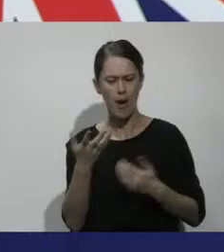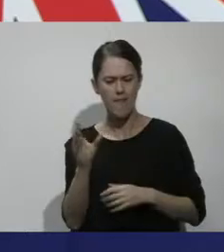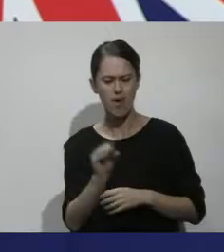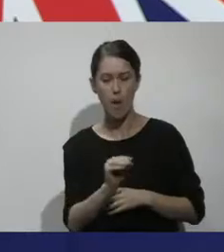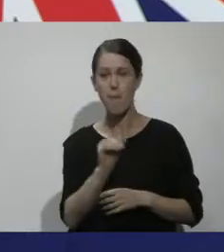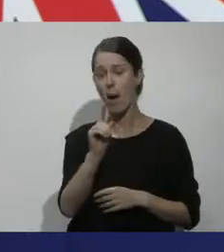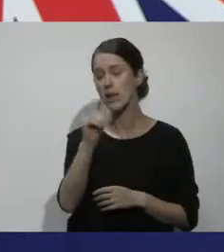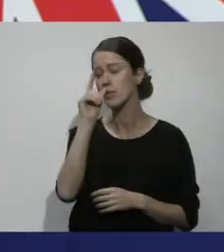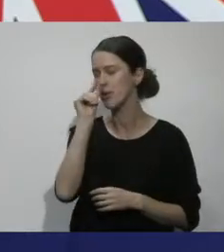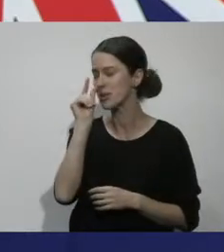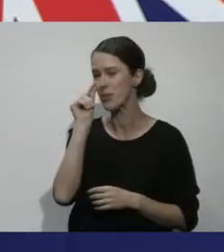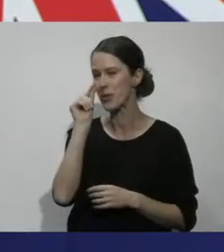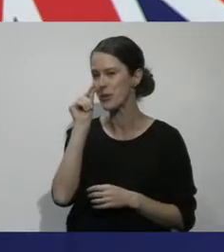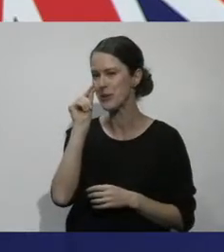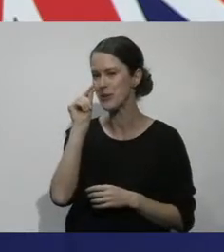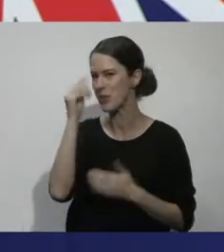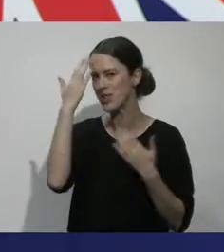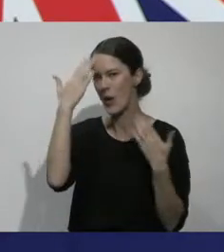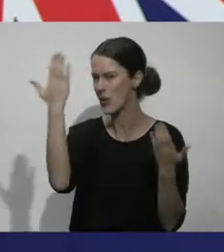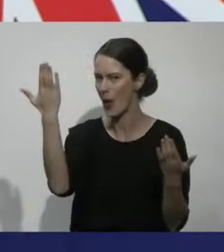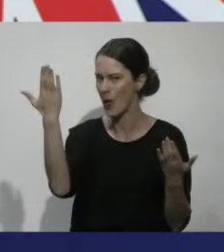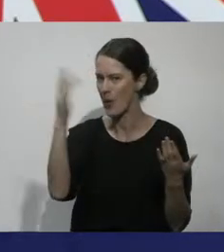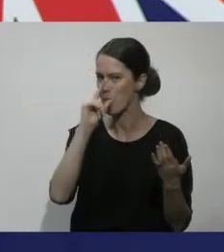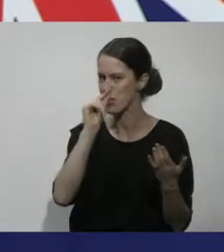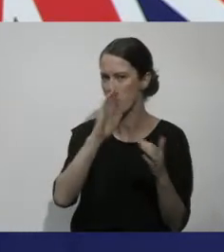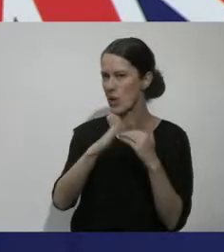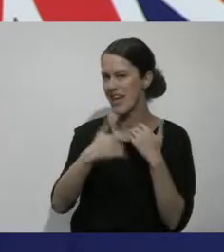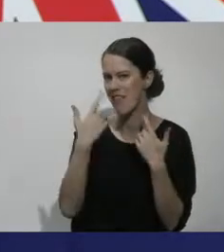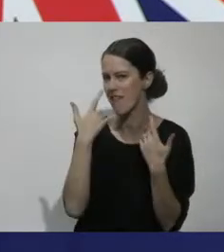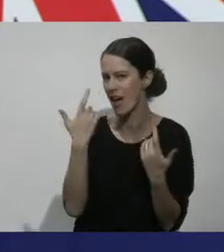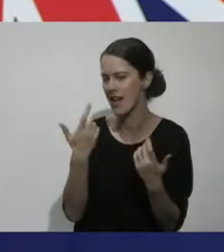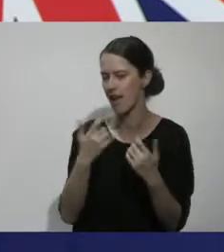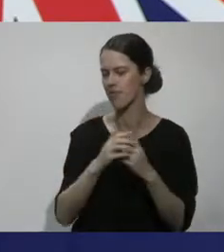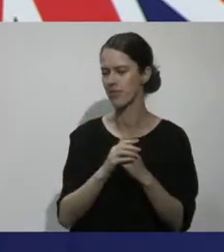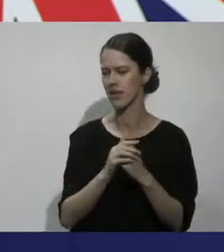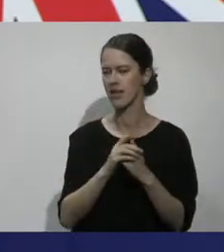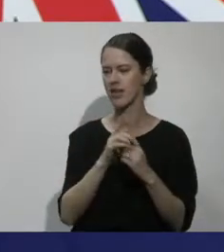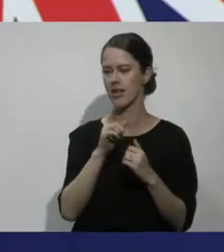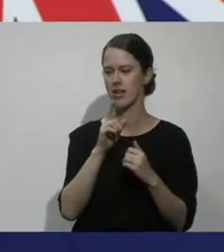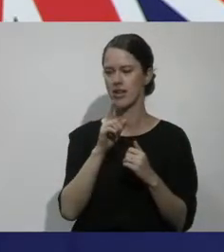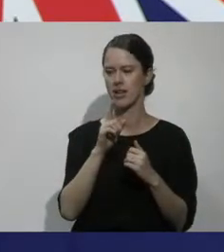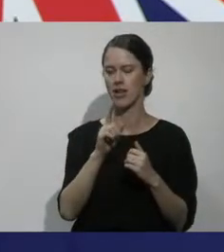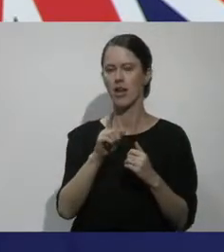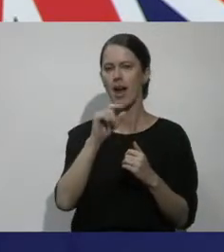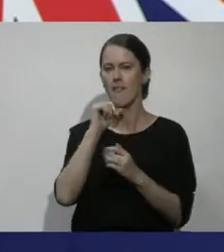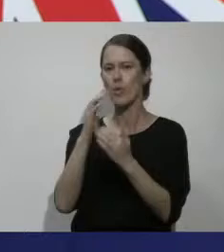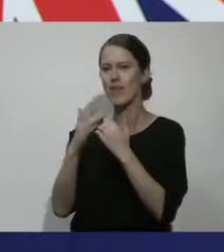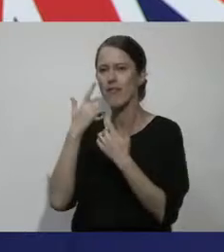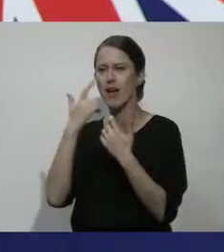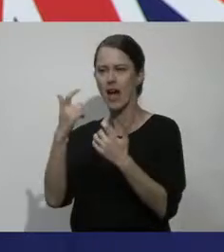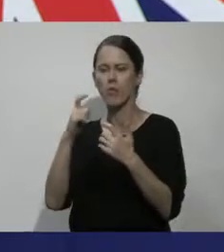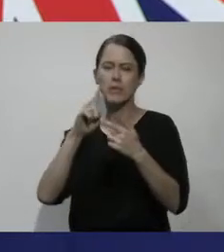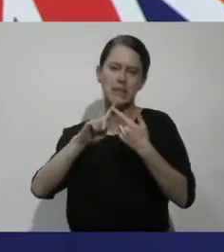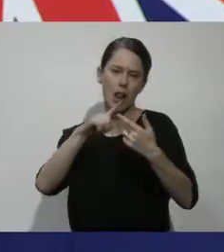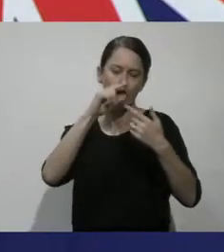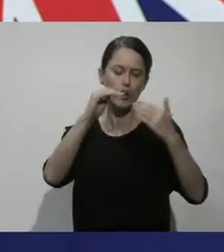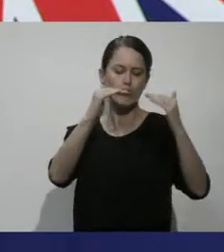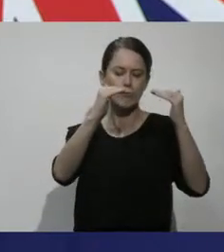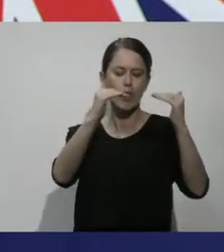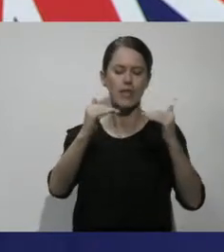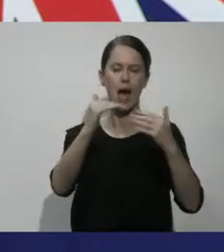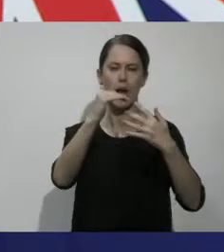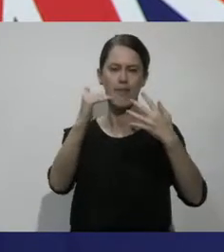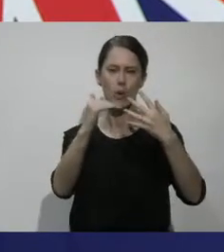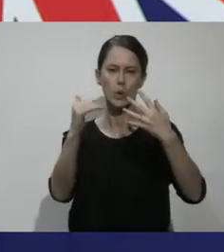it may be the case that we don't, and that wouldn't be a reason not to lower our alert level. So what are the latest modelling